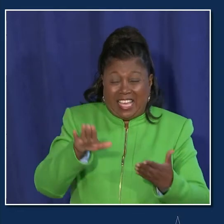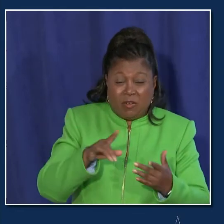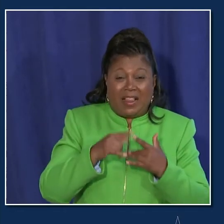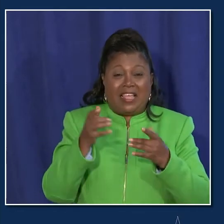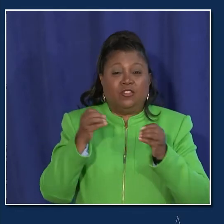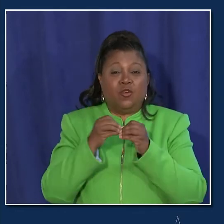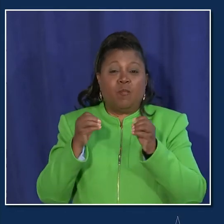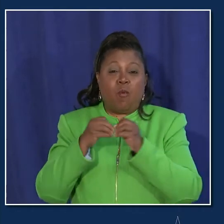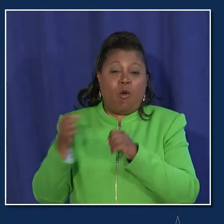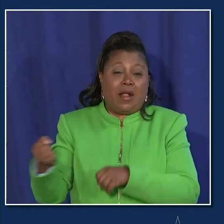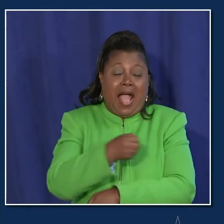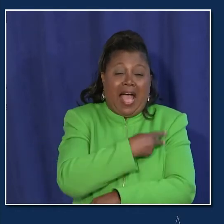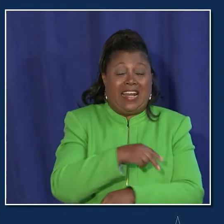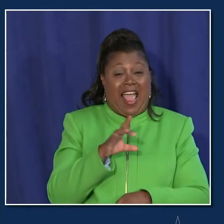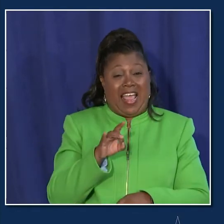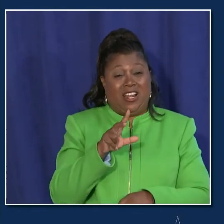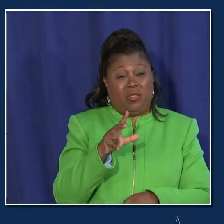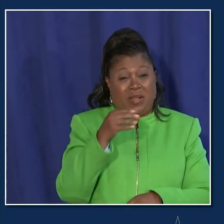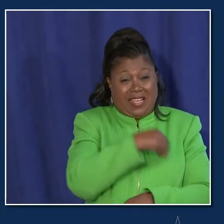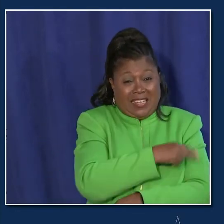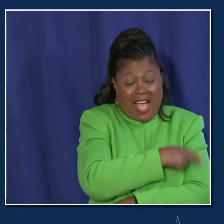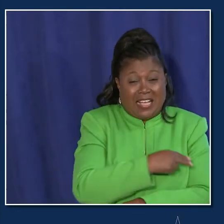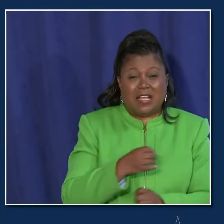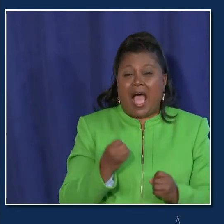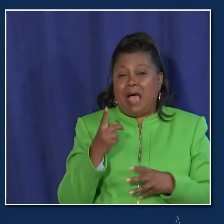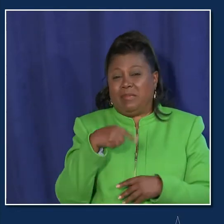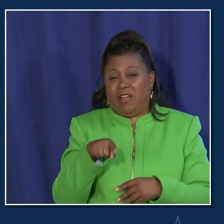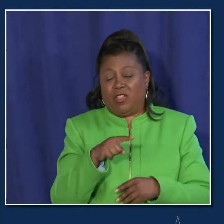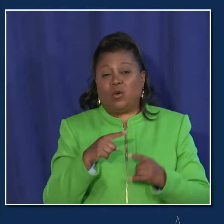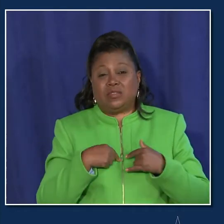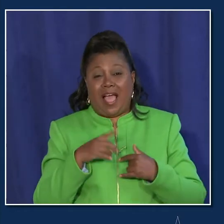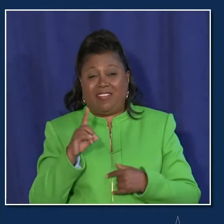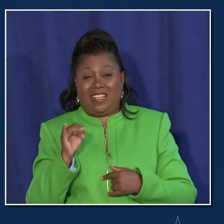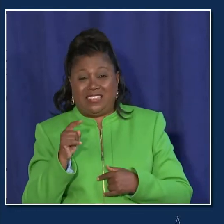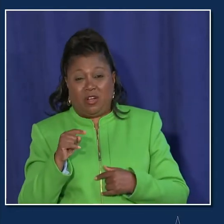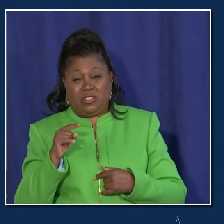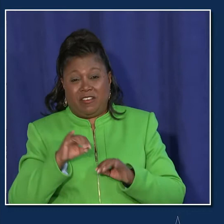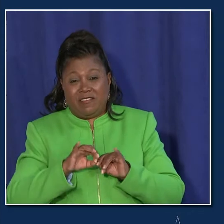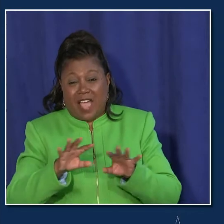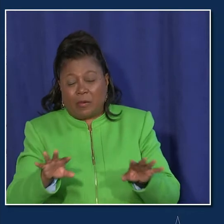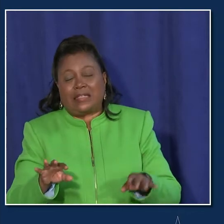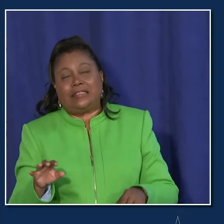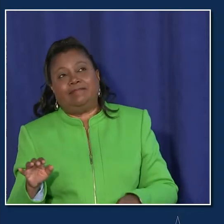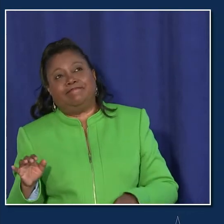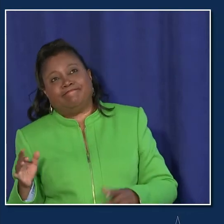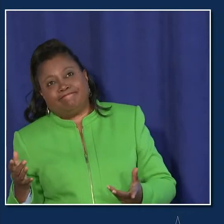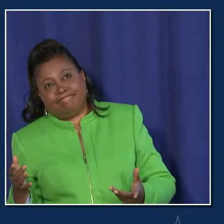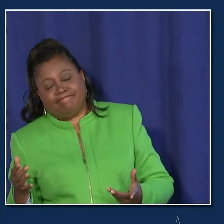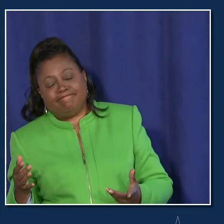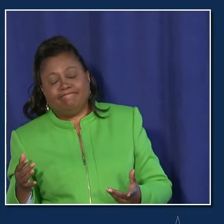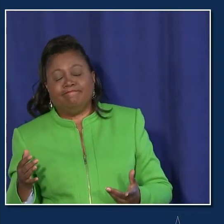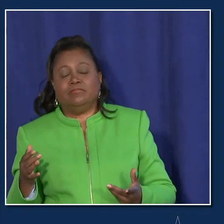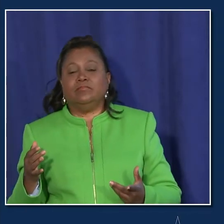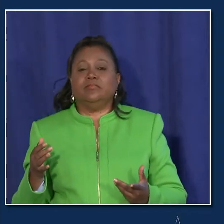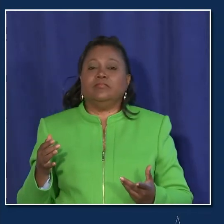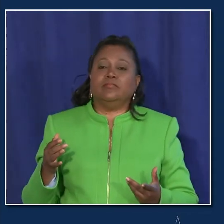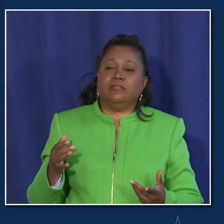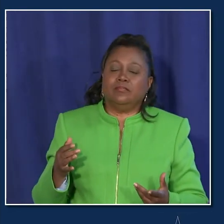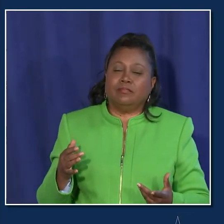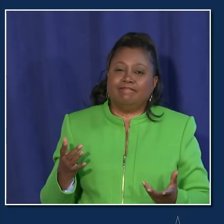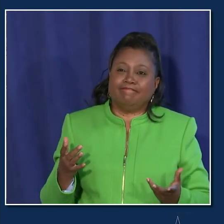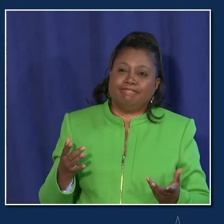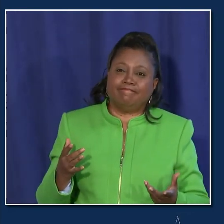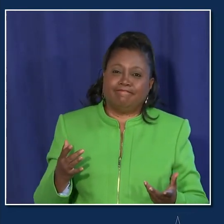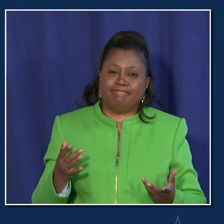more hospitalizations? 83 in the hospital. How many of those have the Delta variant? Yeah, so